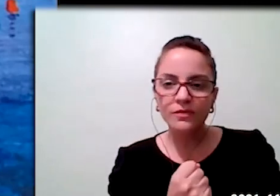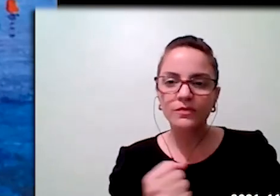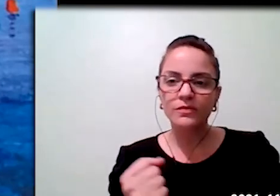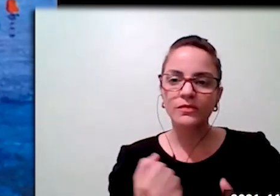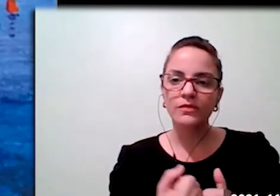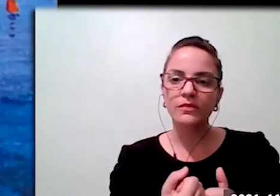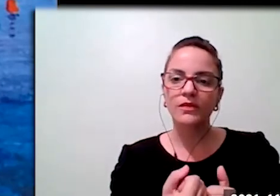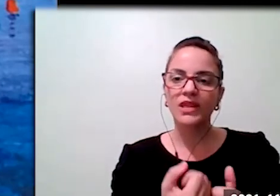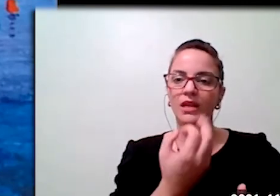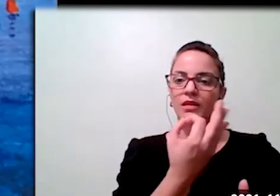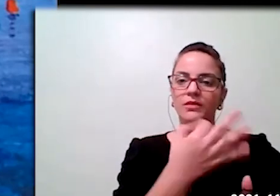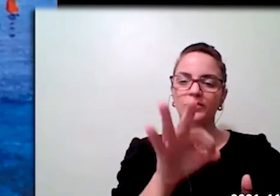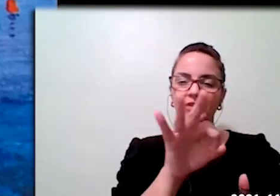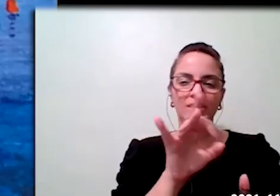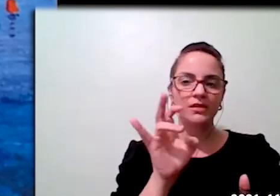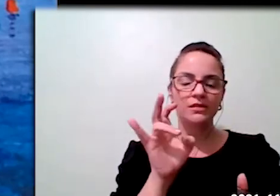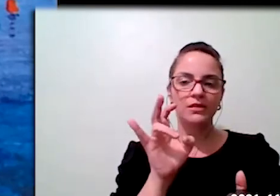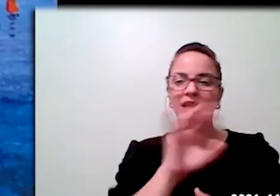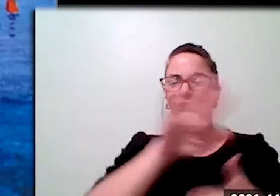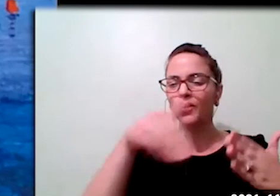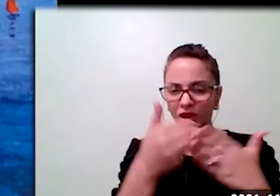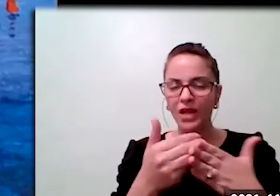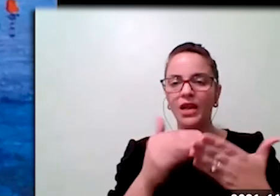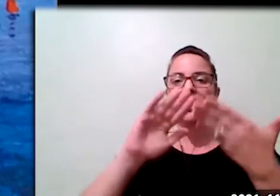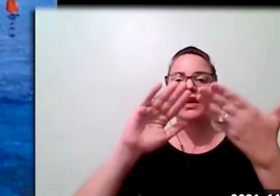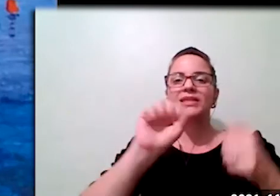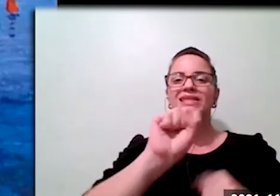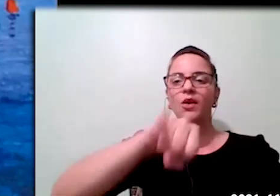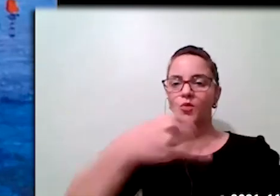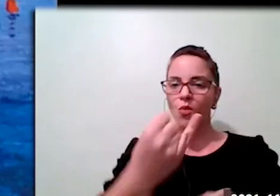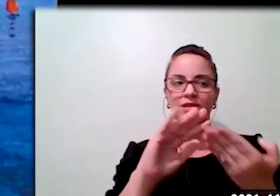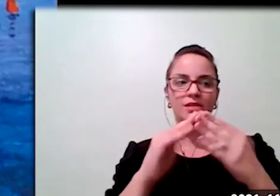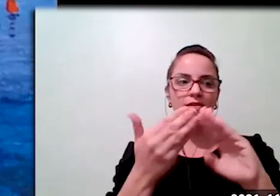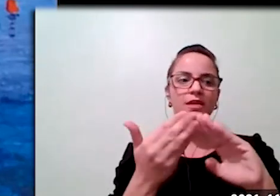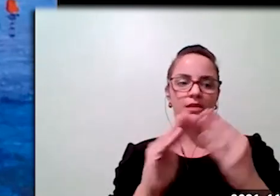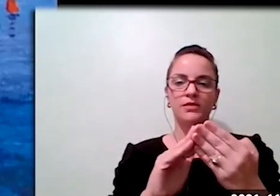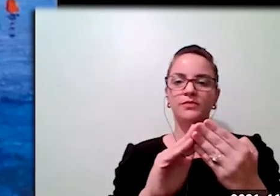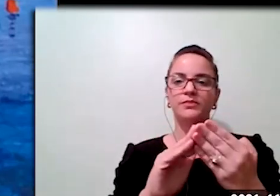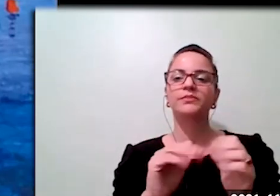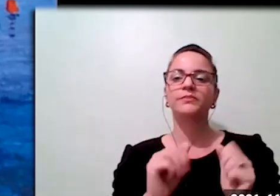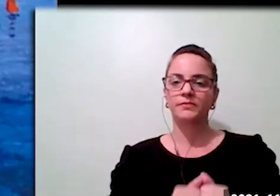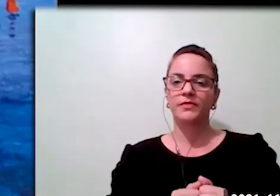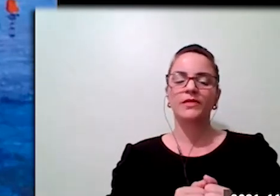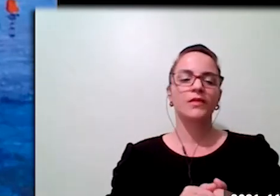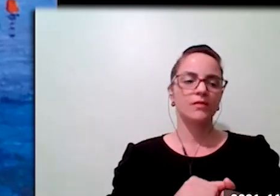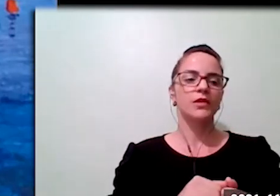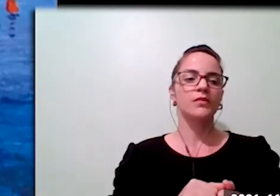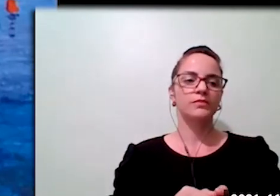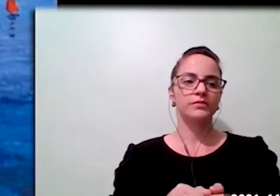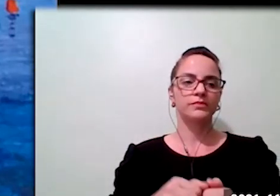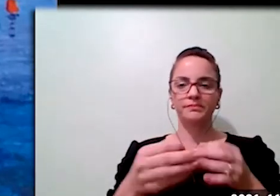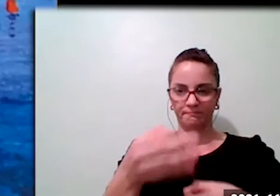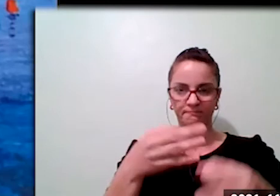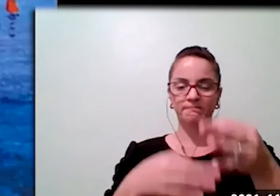to preserve the city of San Juan in a moment where the integrity of its historic fabric